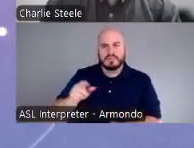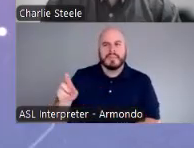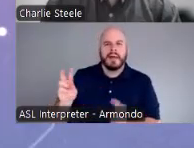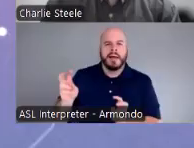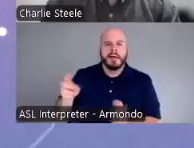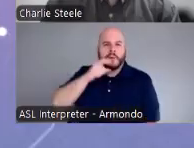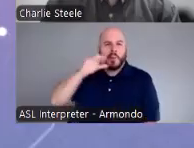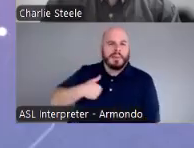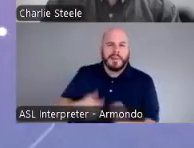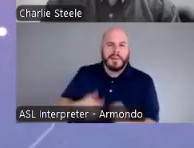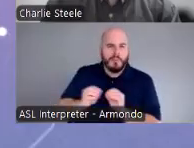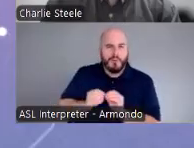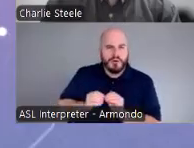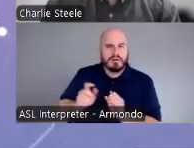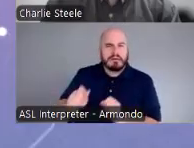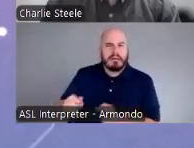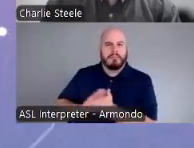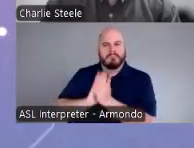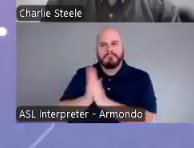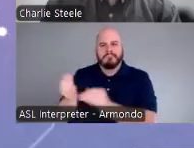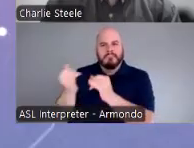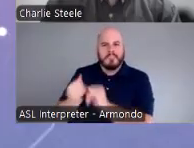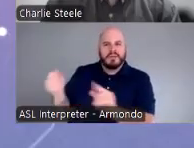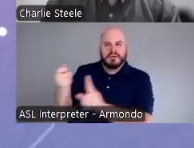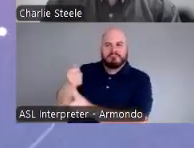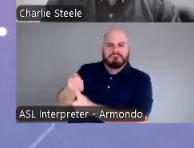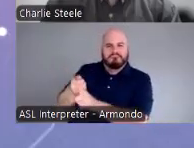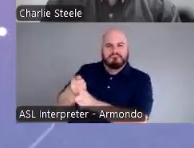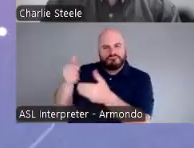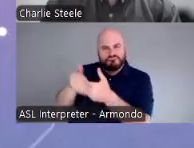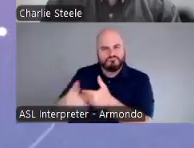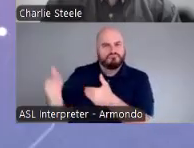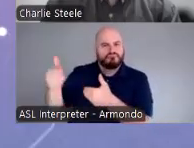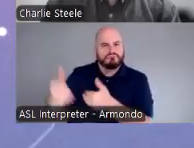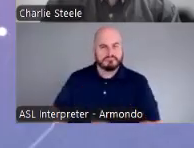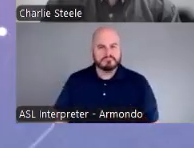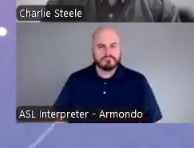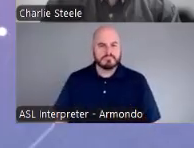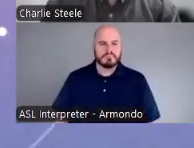when they can be independent, having the autonomy.